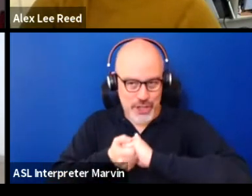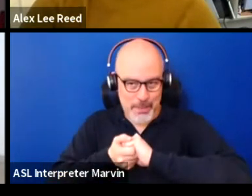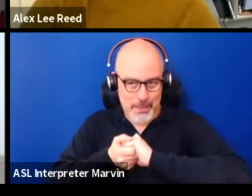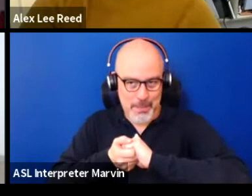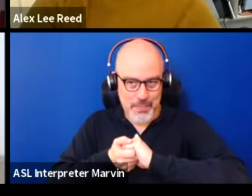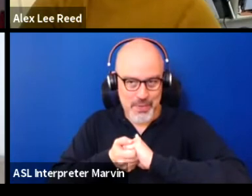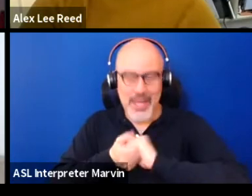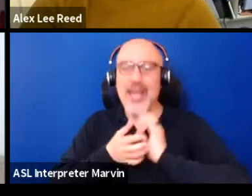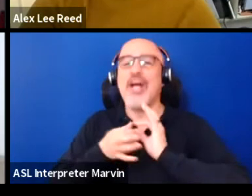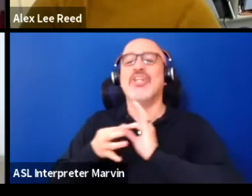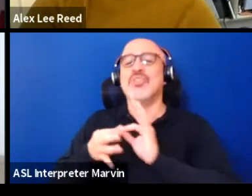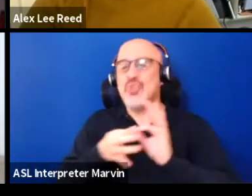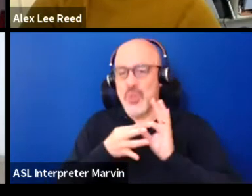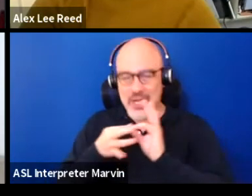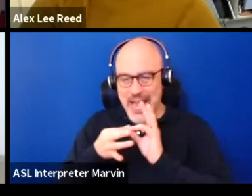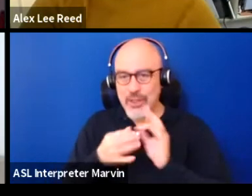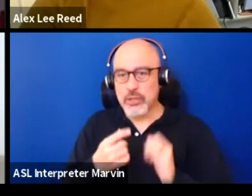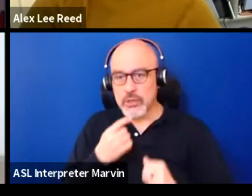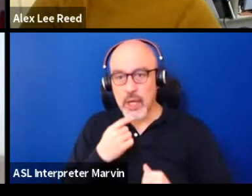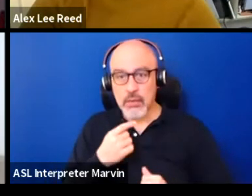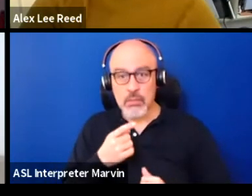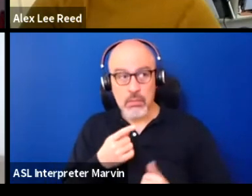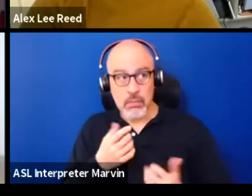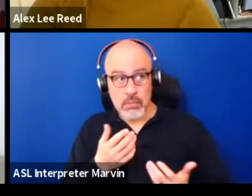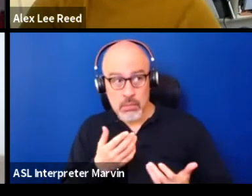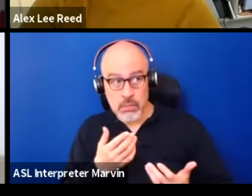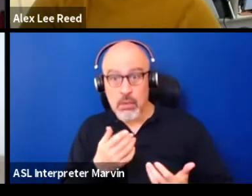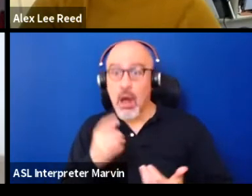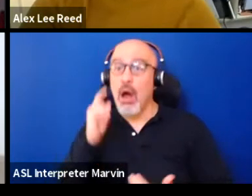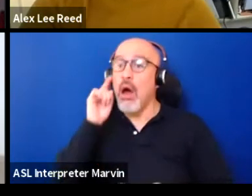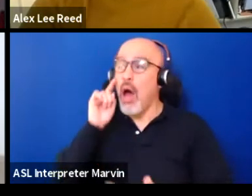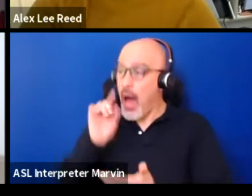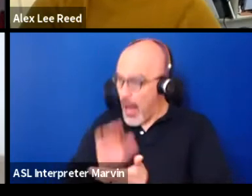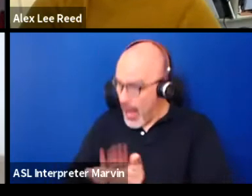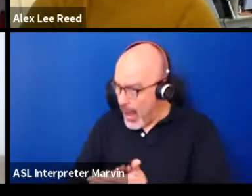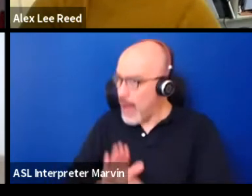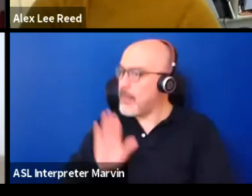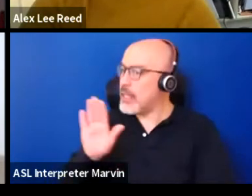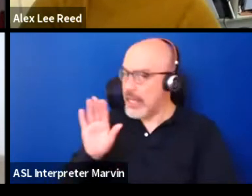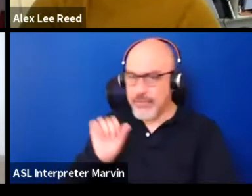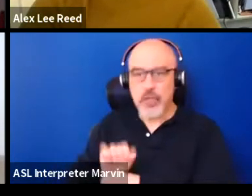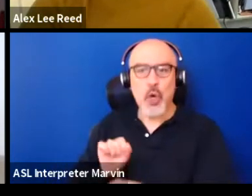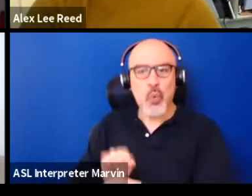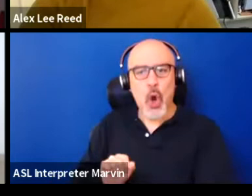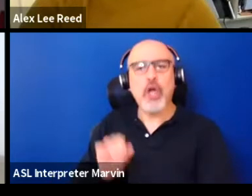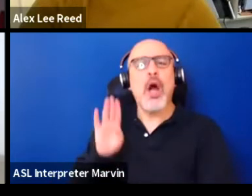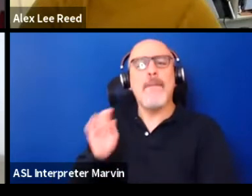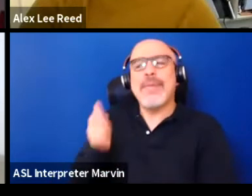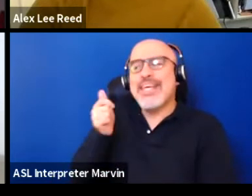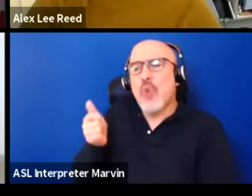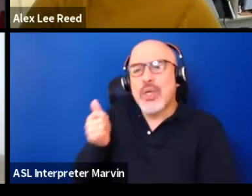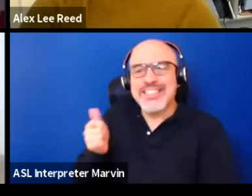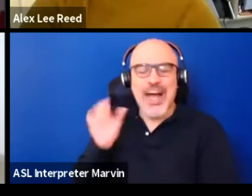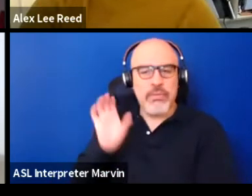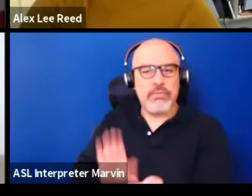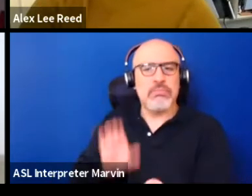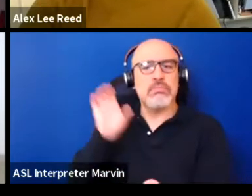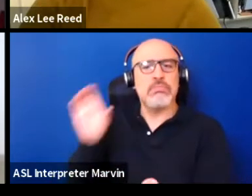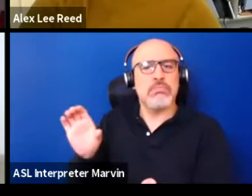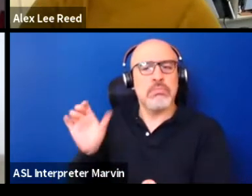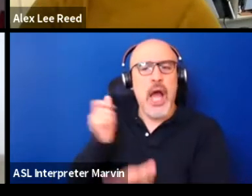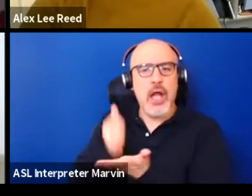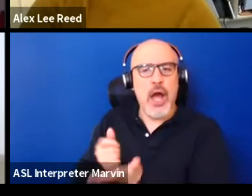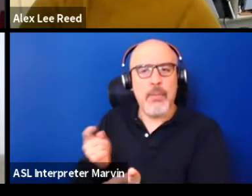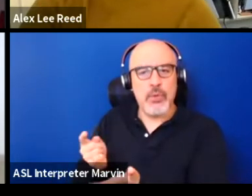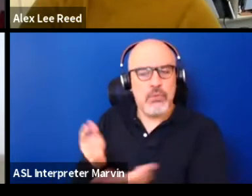to say, look, I believe in your work for you to be just who you are. And then I'm going to help you. Why can't a